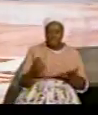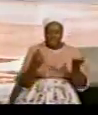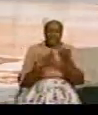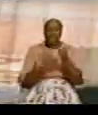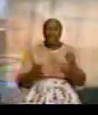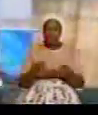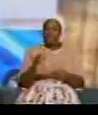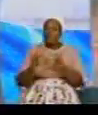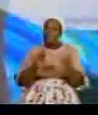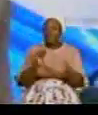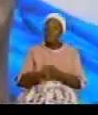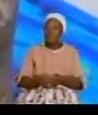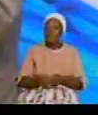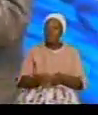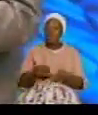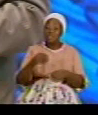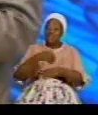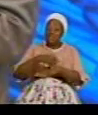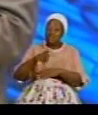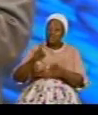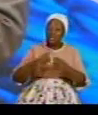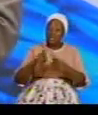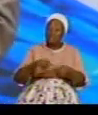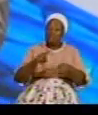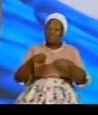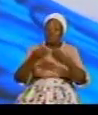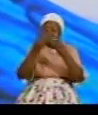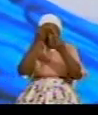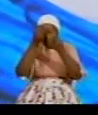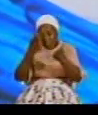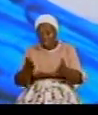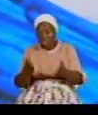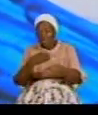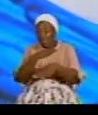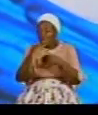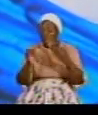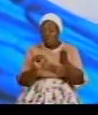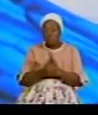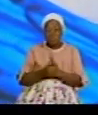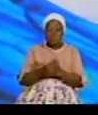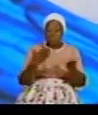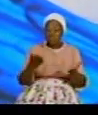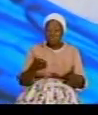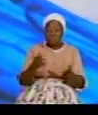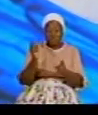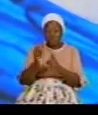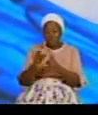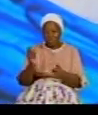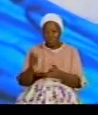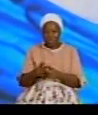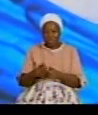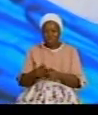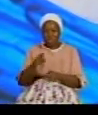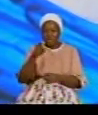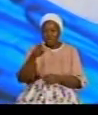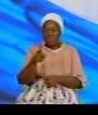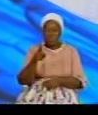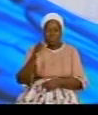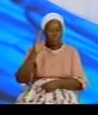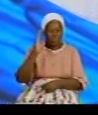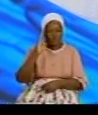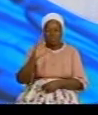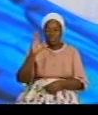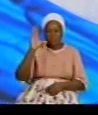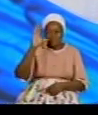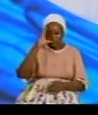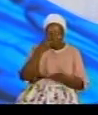you running the errand for traditional Pharisees, you miss heaven